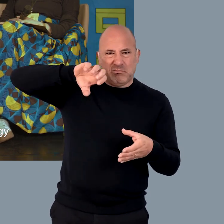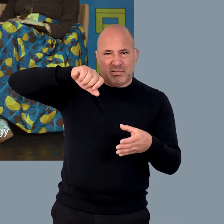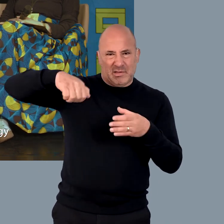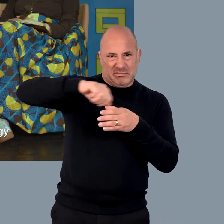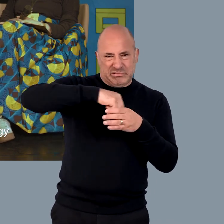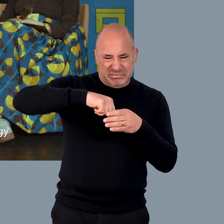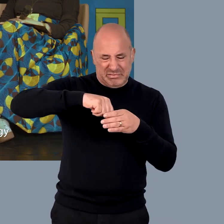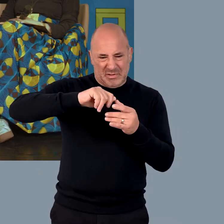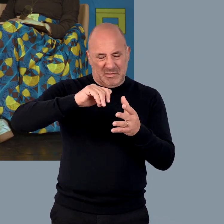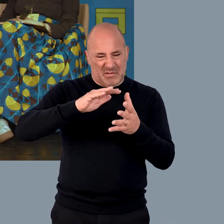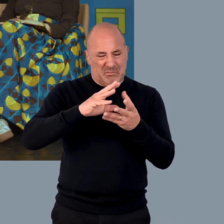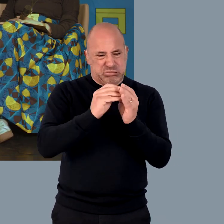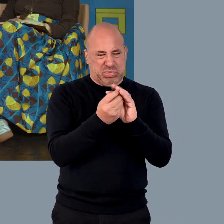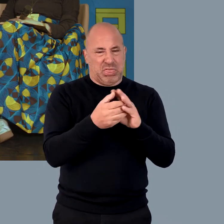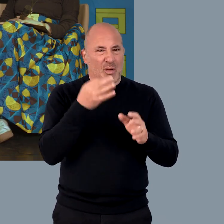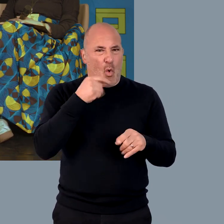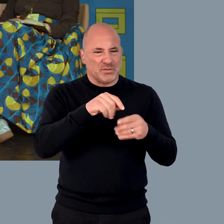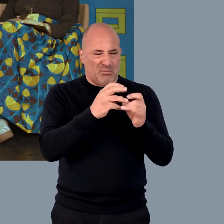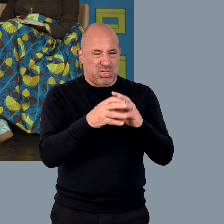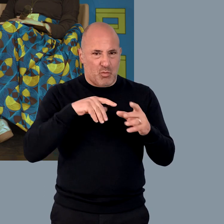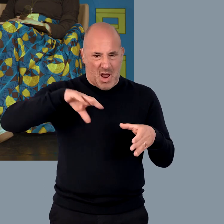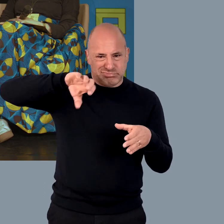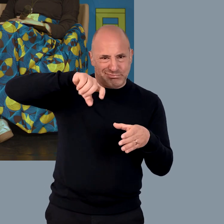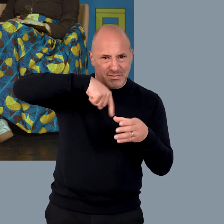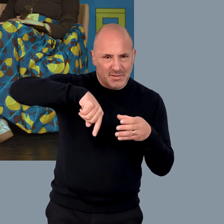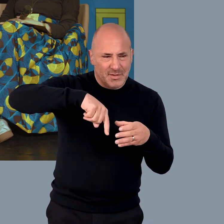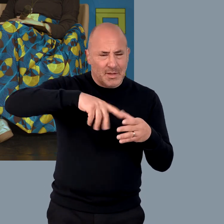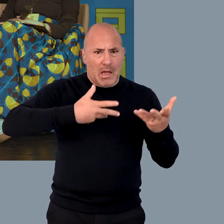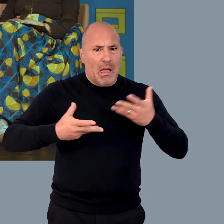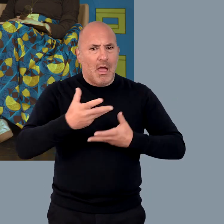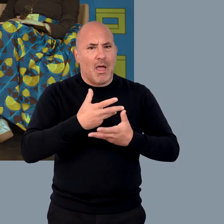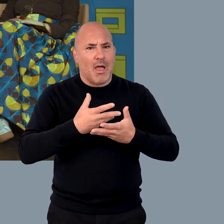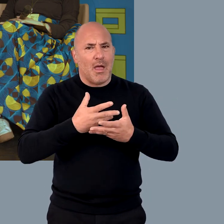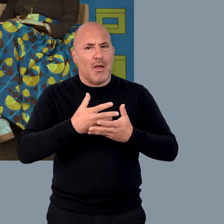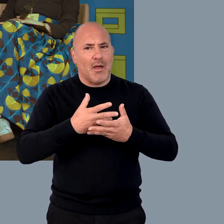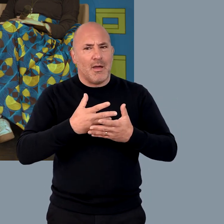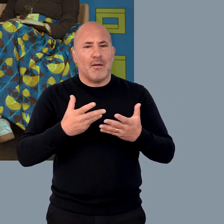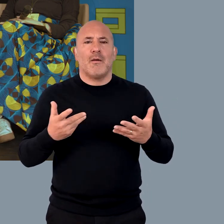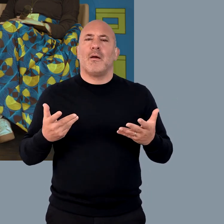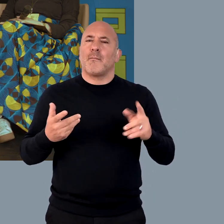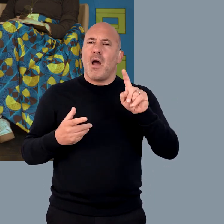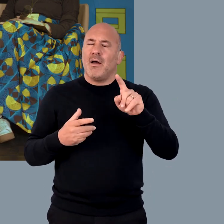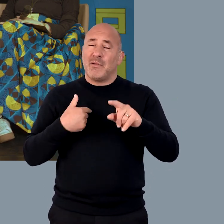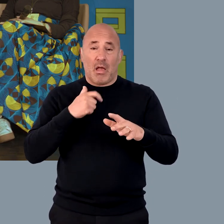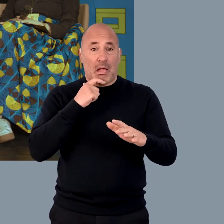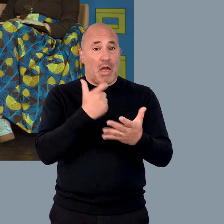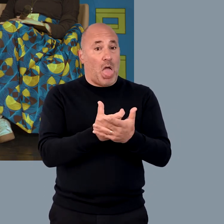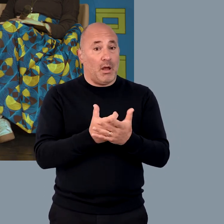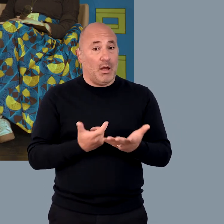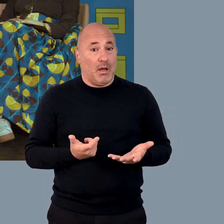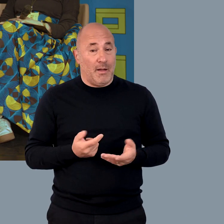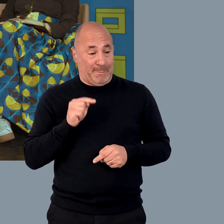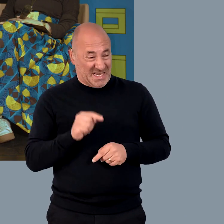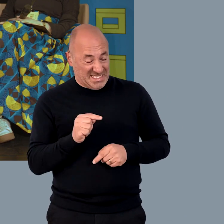the heating of the water, and then the surfactants from the detergent that you were using and contaminating the water. But it was